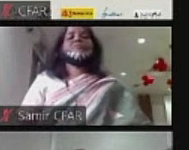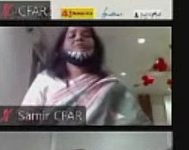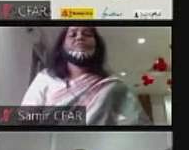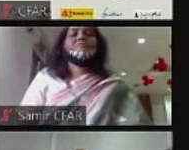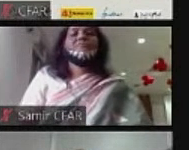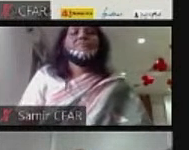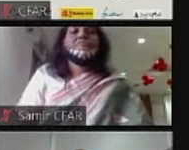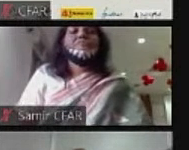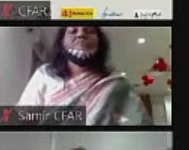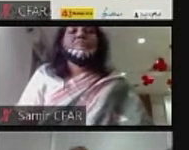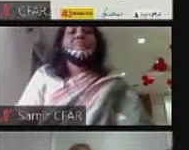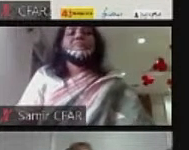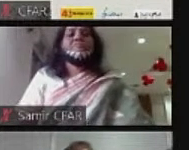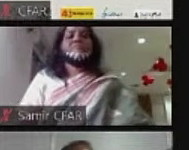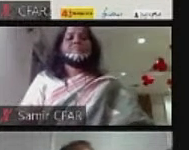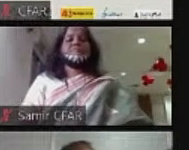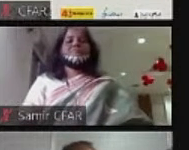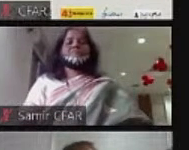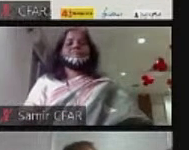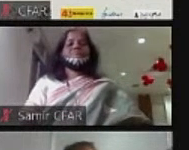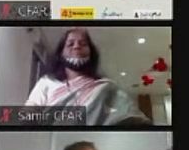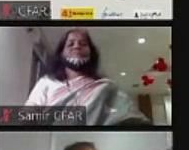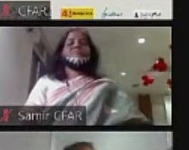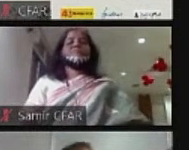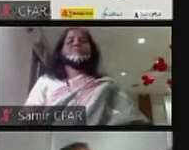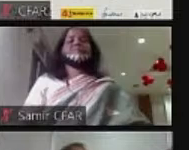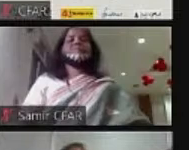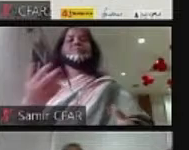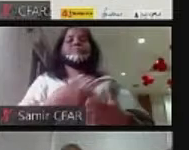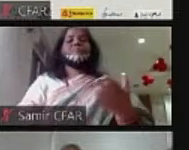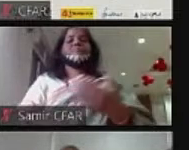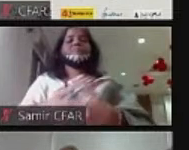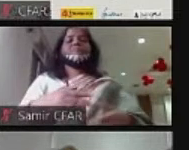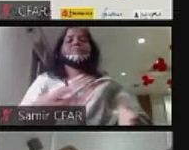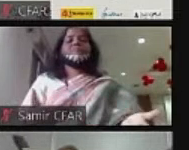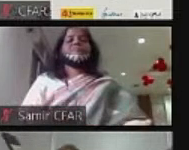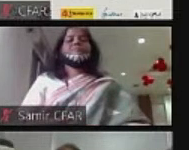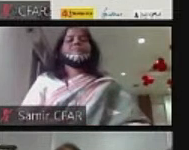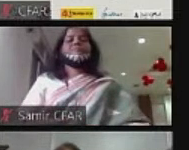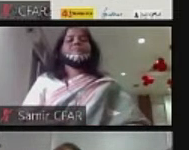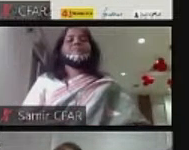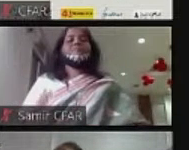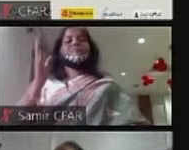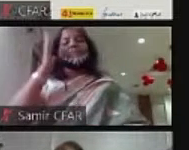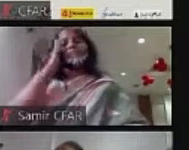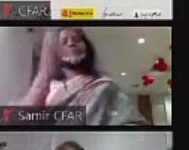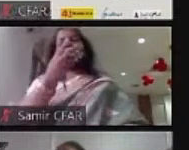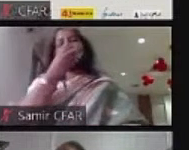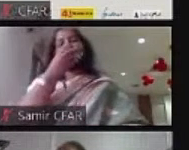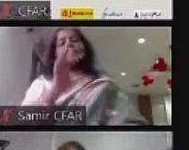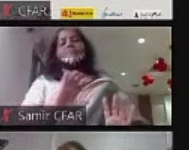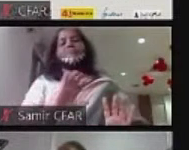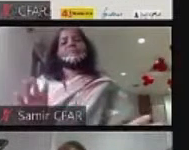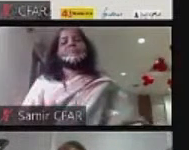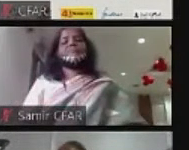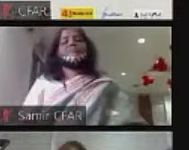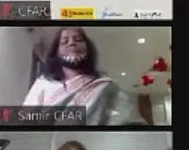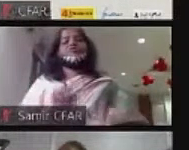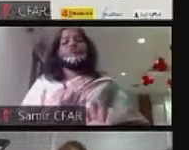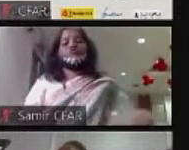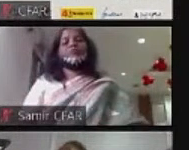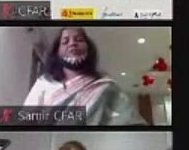section is Section 24, which talks about such the government has to make sure that there are